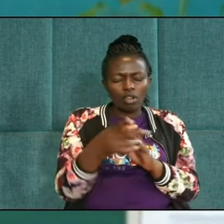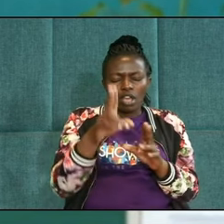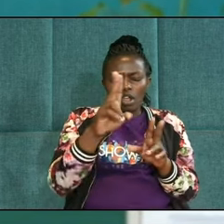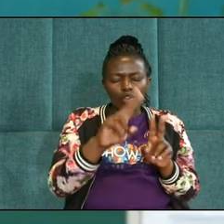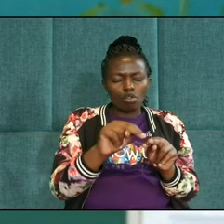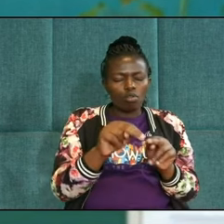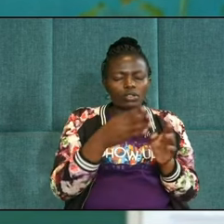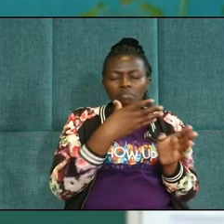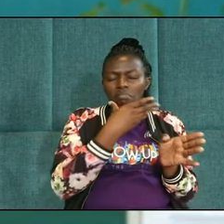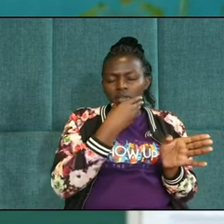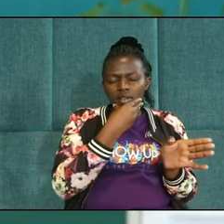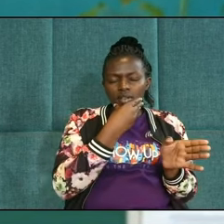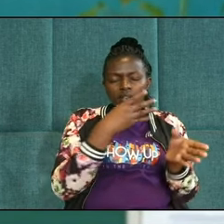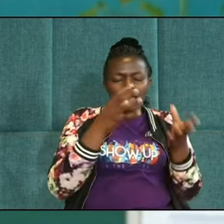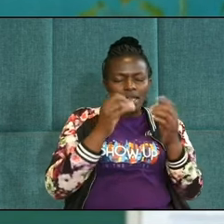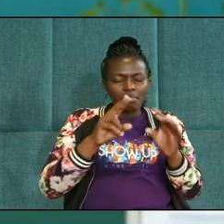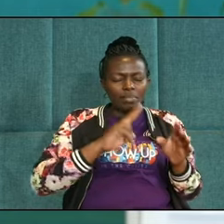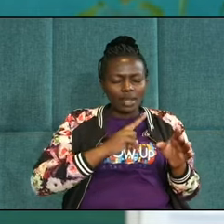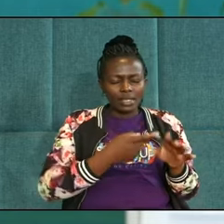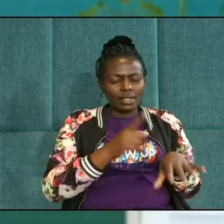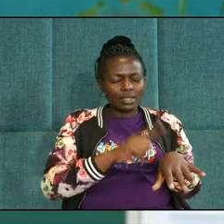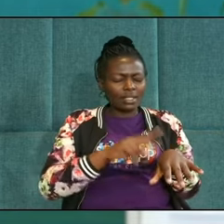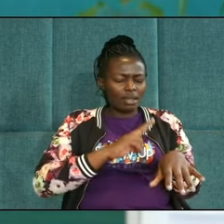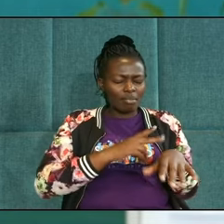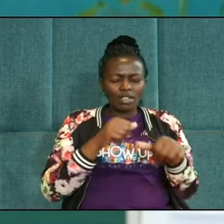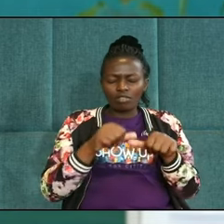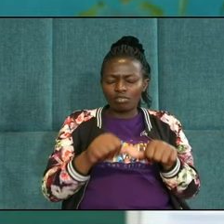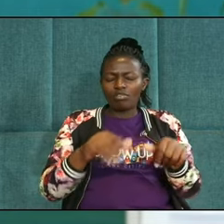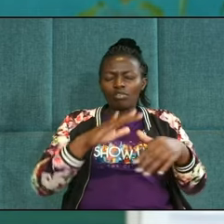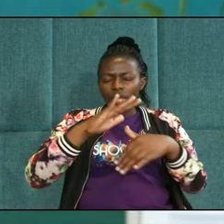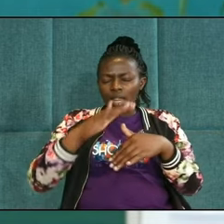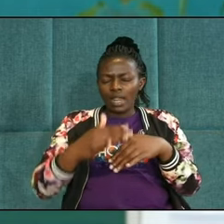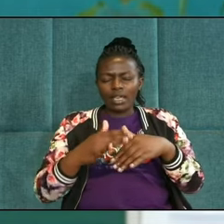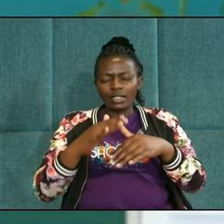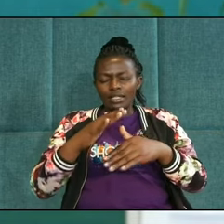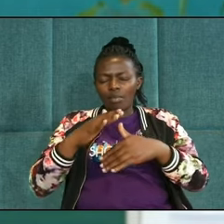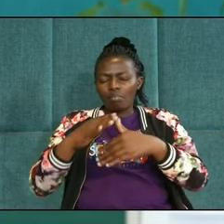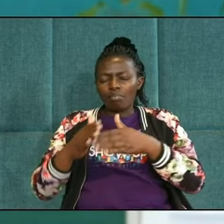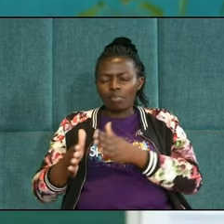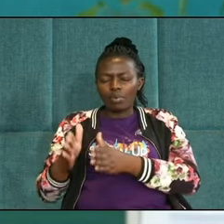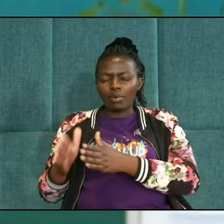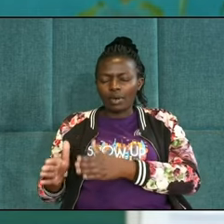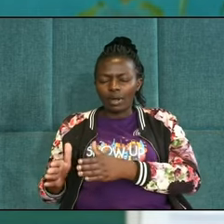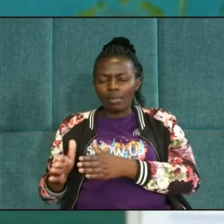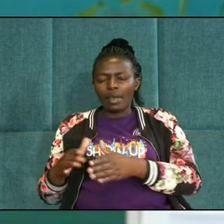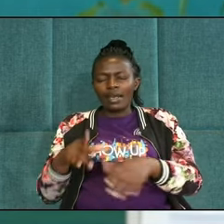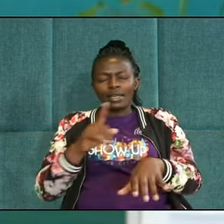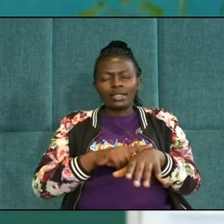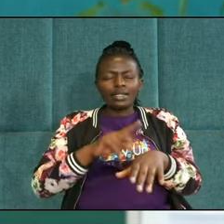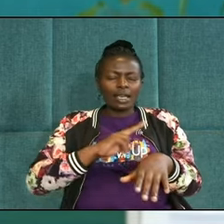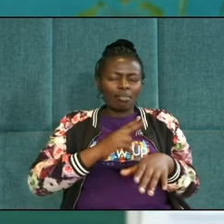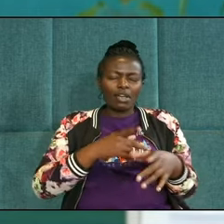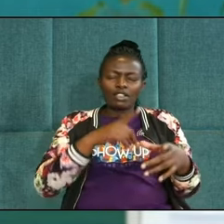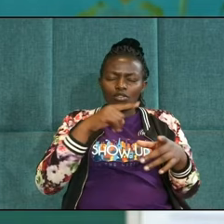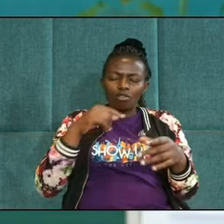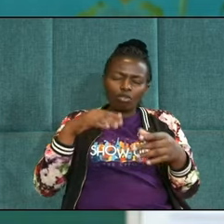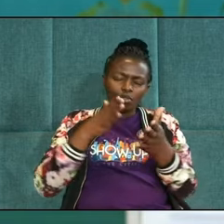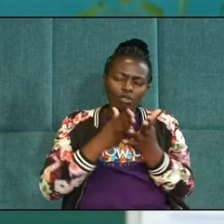disappoint. Bless us even as we proceed to the next program and as we go through this week smoothly.